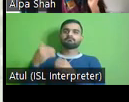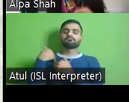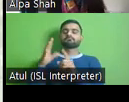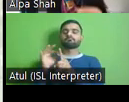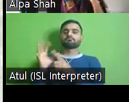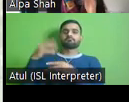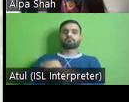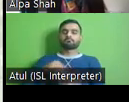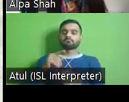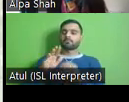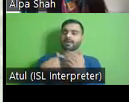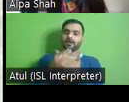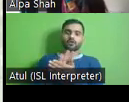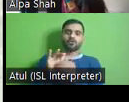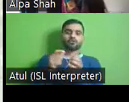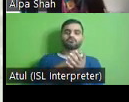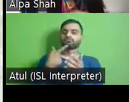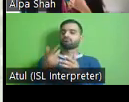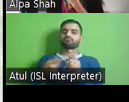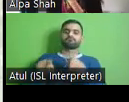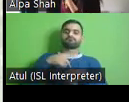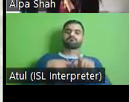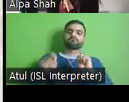an eternal pahan or the eternal pine borer.